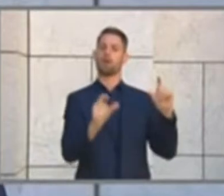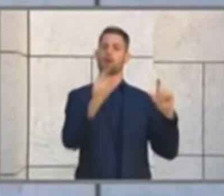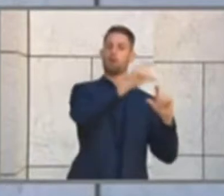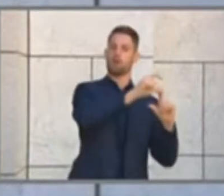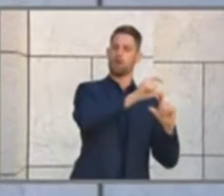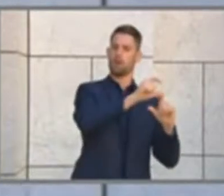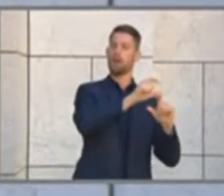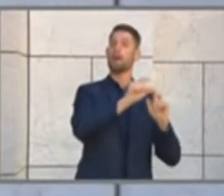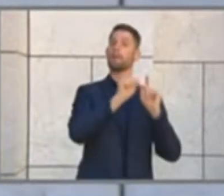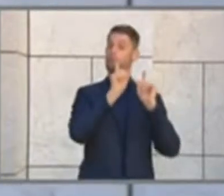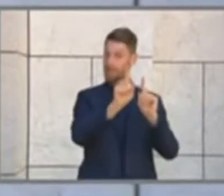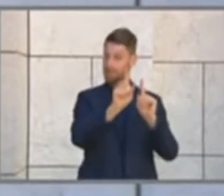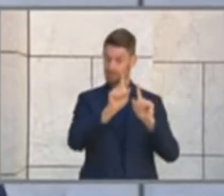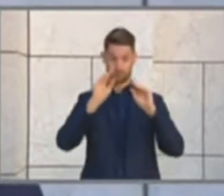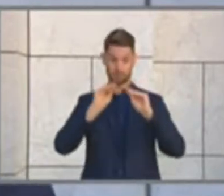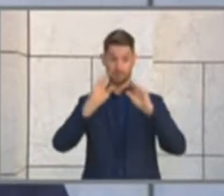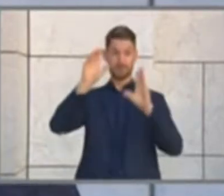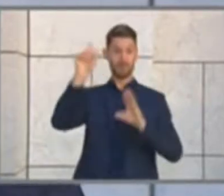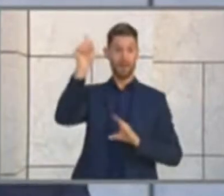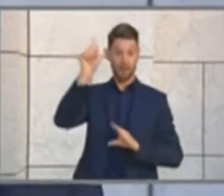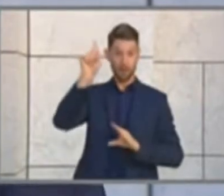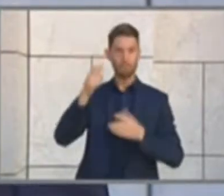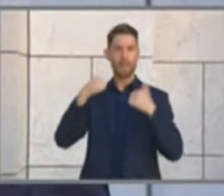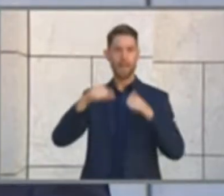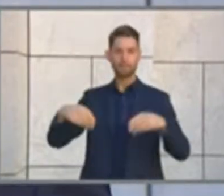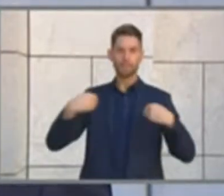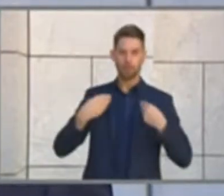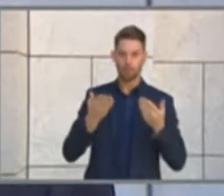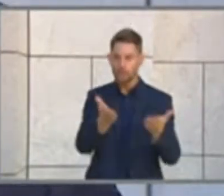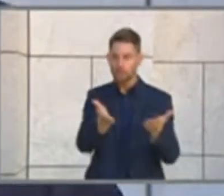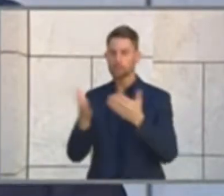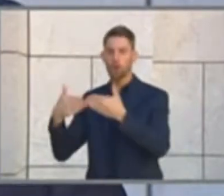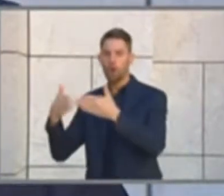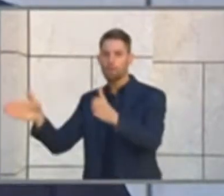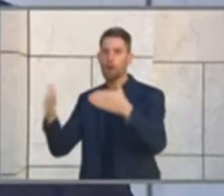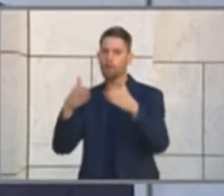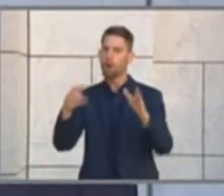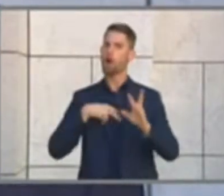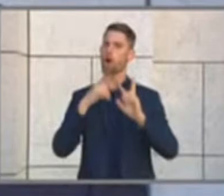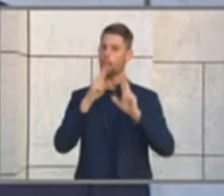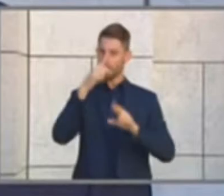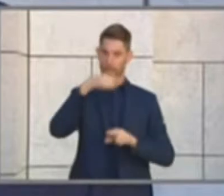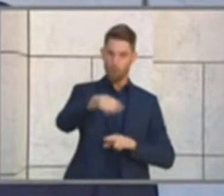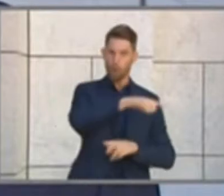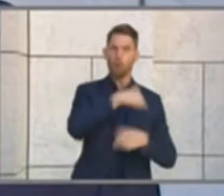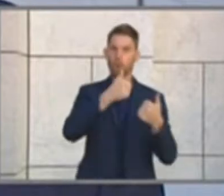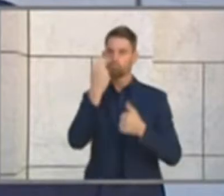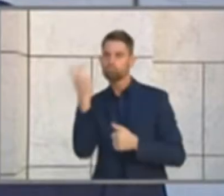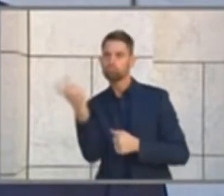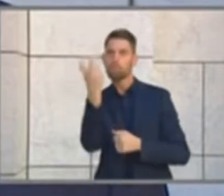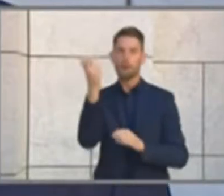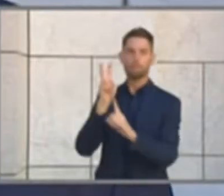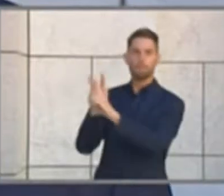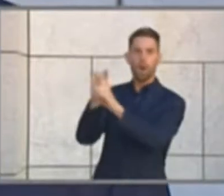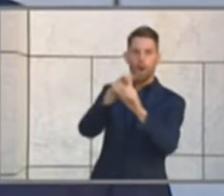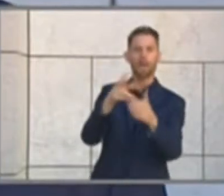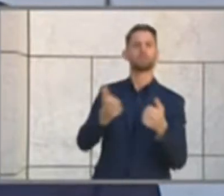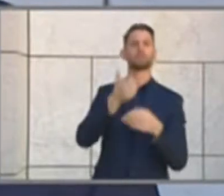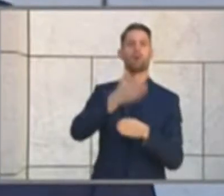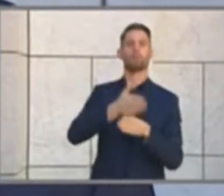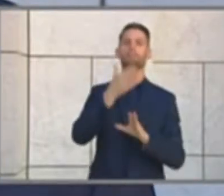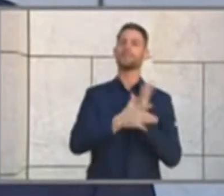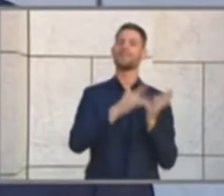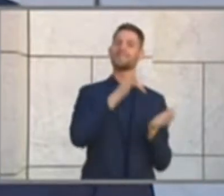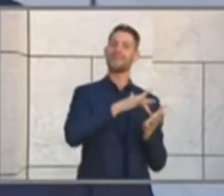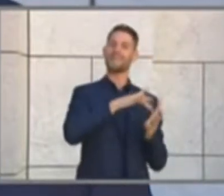and as opportunities open up again, then of course we would want to see people taking up those opportunities when they present. And